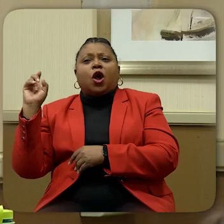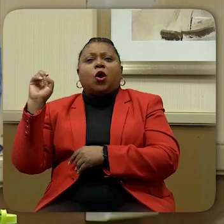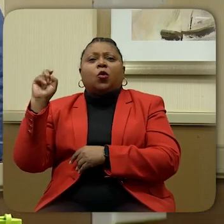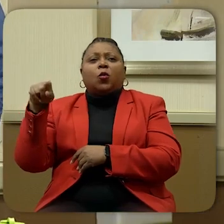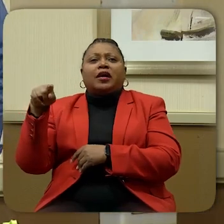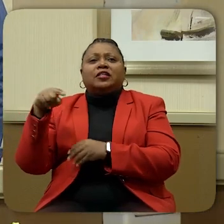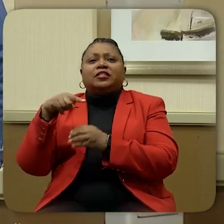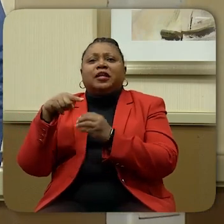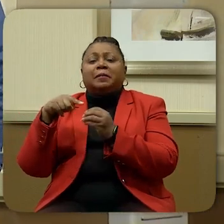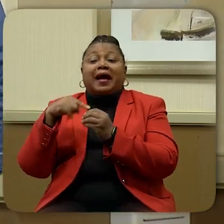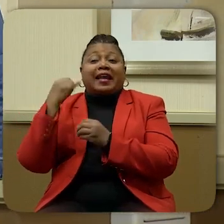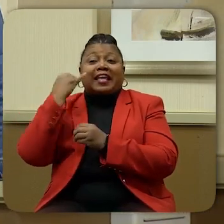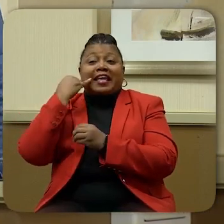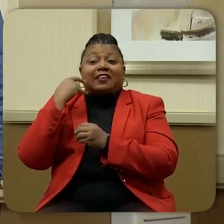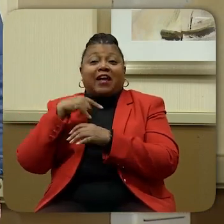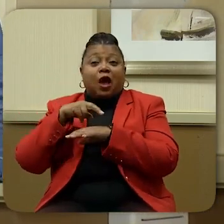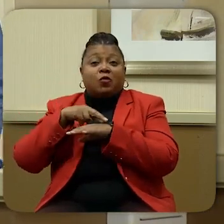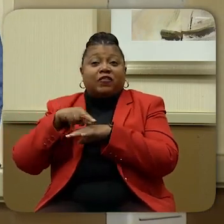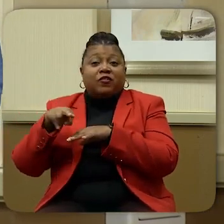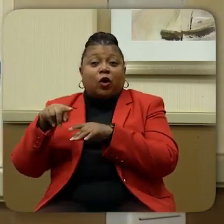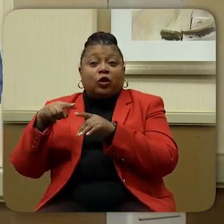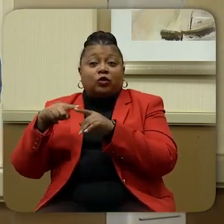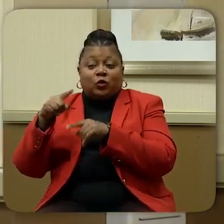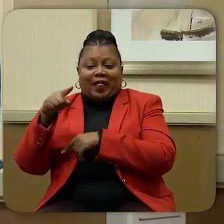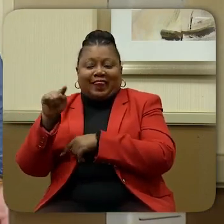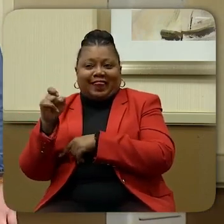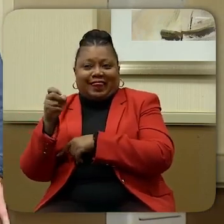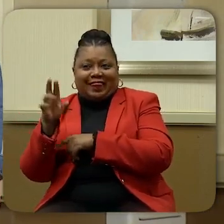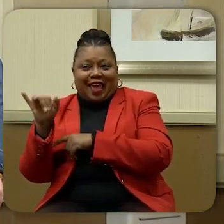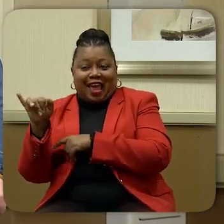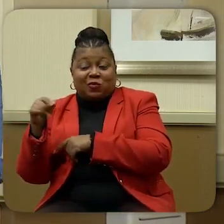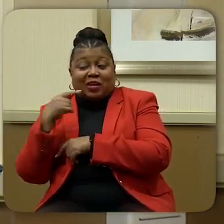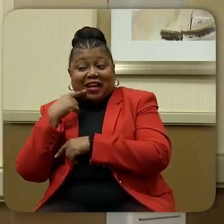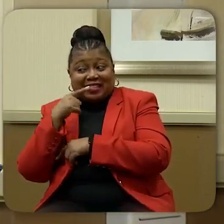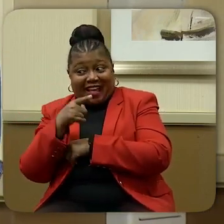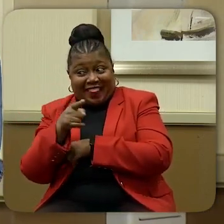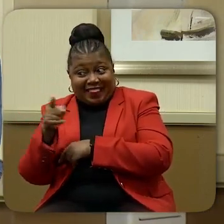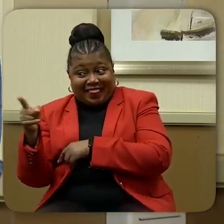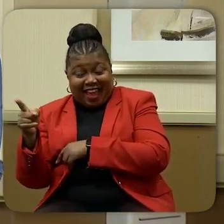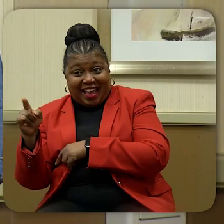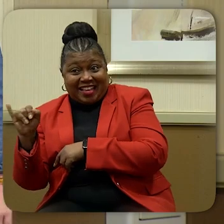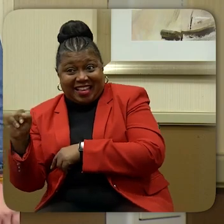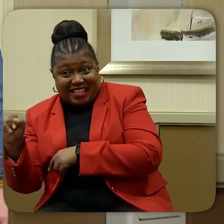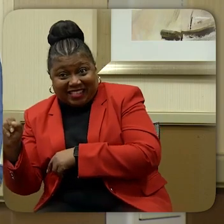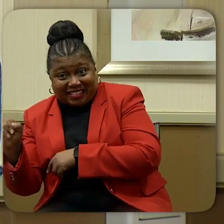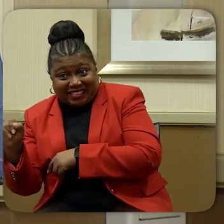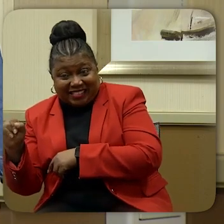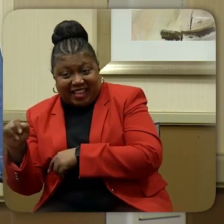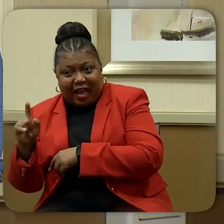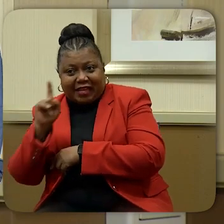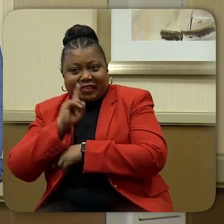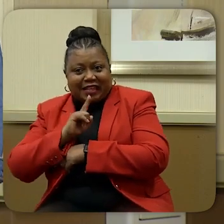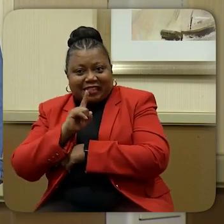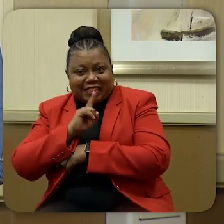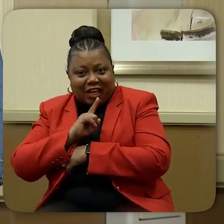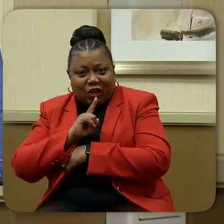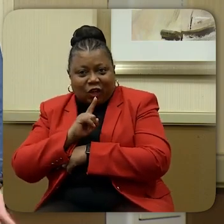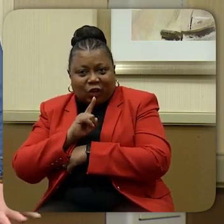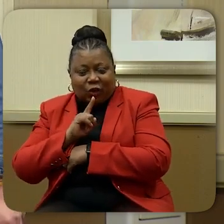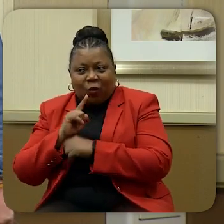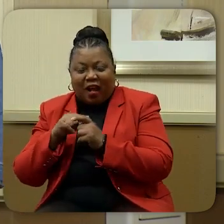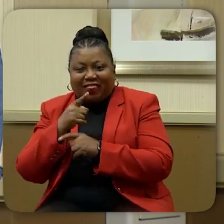about if I'm referring to they, would I say they is as a singular or they